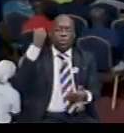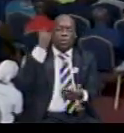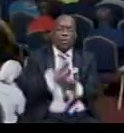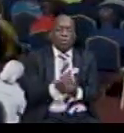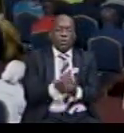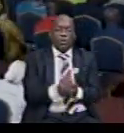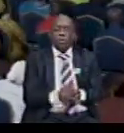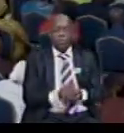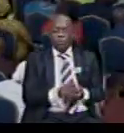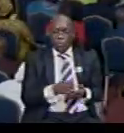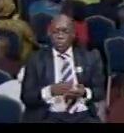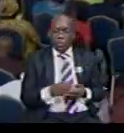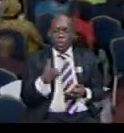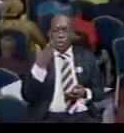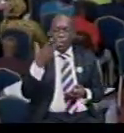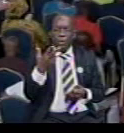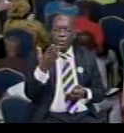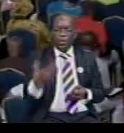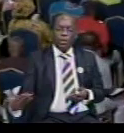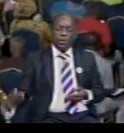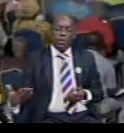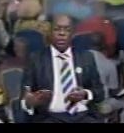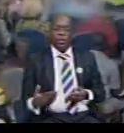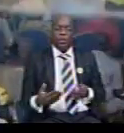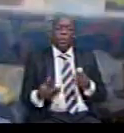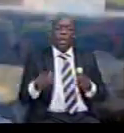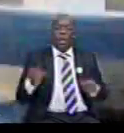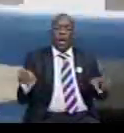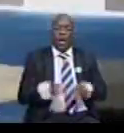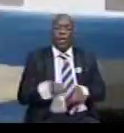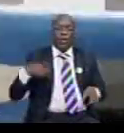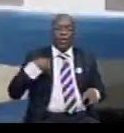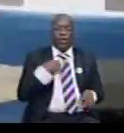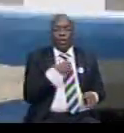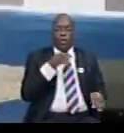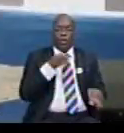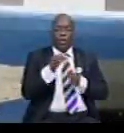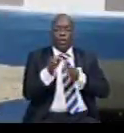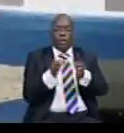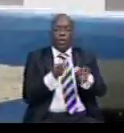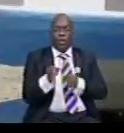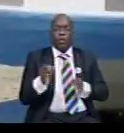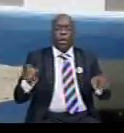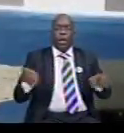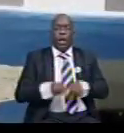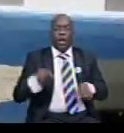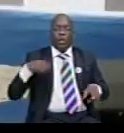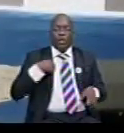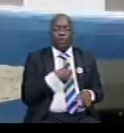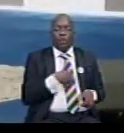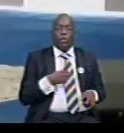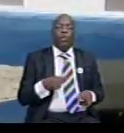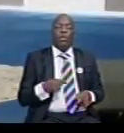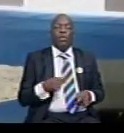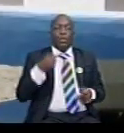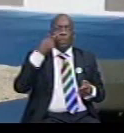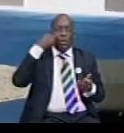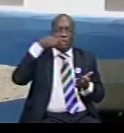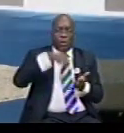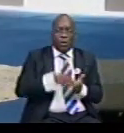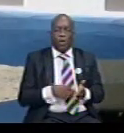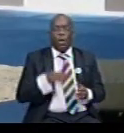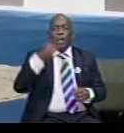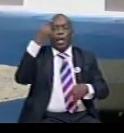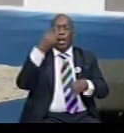things here. Three things as we describe, as we discover end time